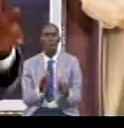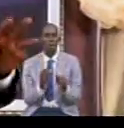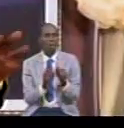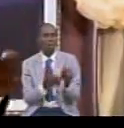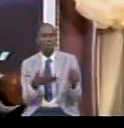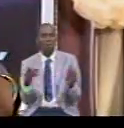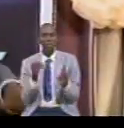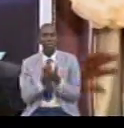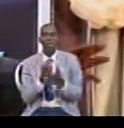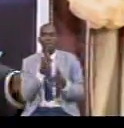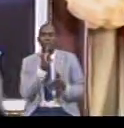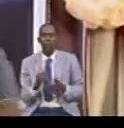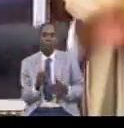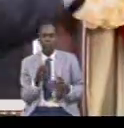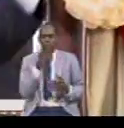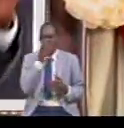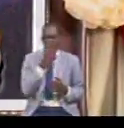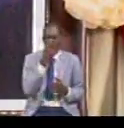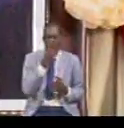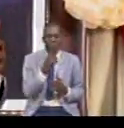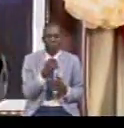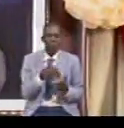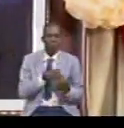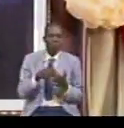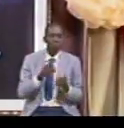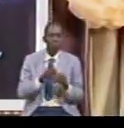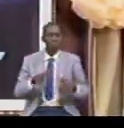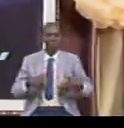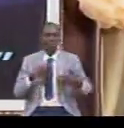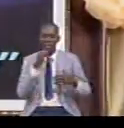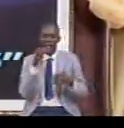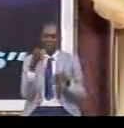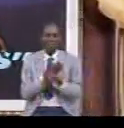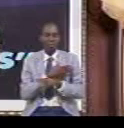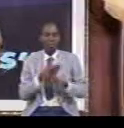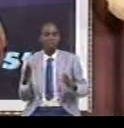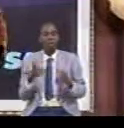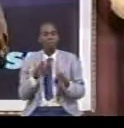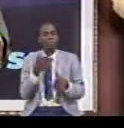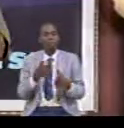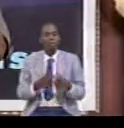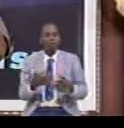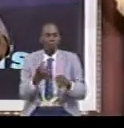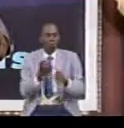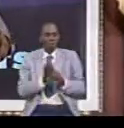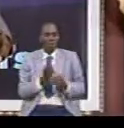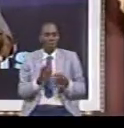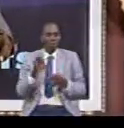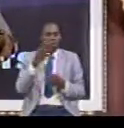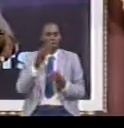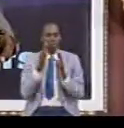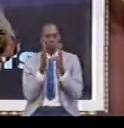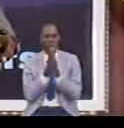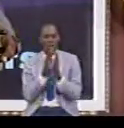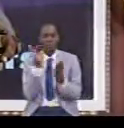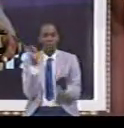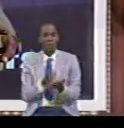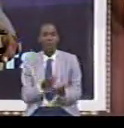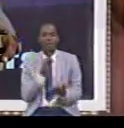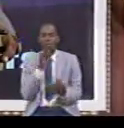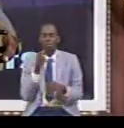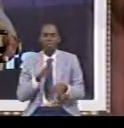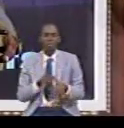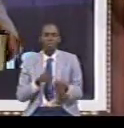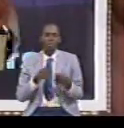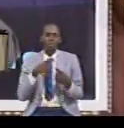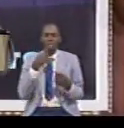that is a lukewarmness in your life is being taken away, and we have the spirit of prayer. That's not the time to say, well, I don't know whether